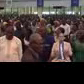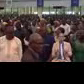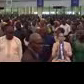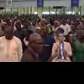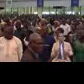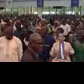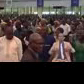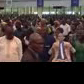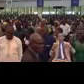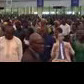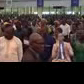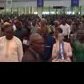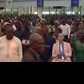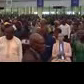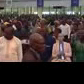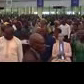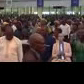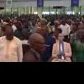life.